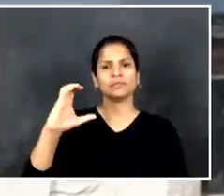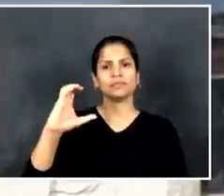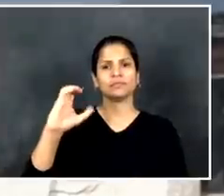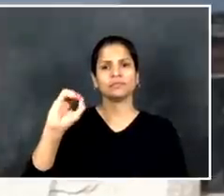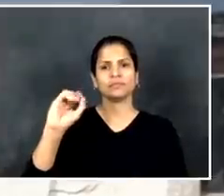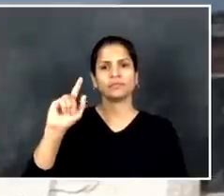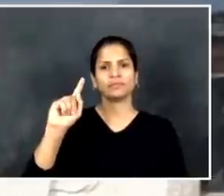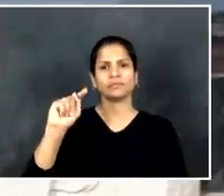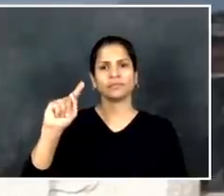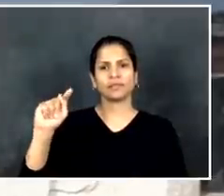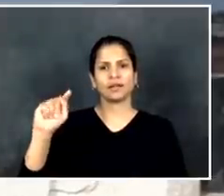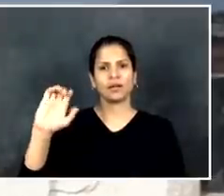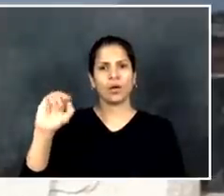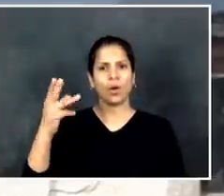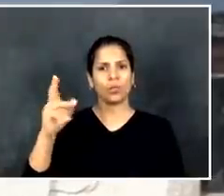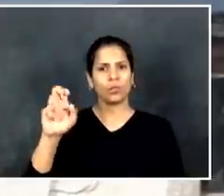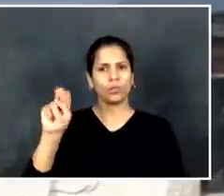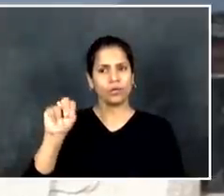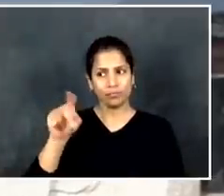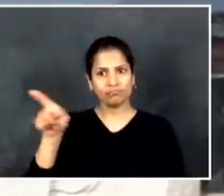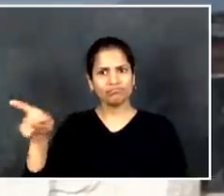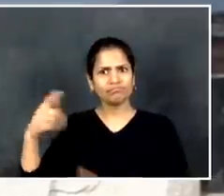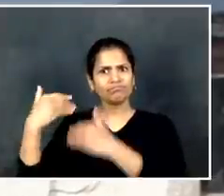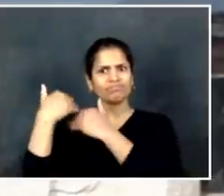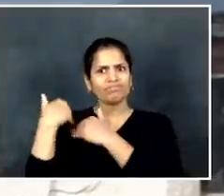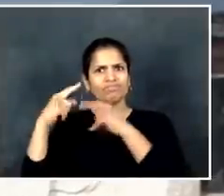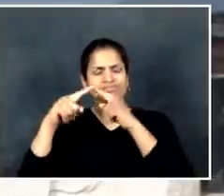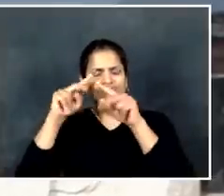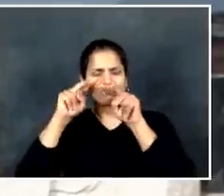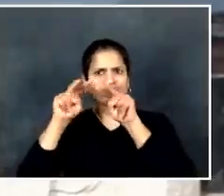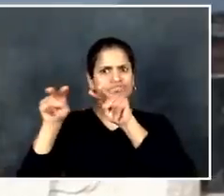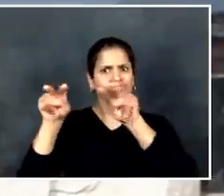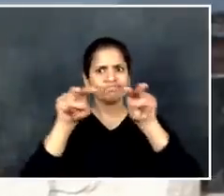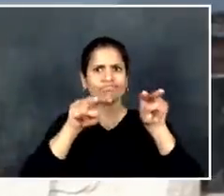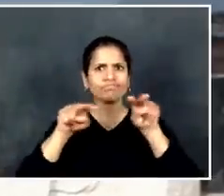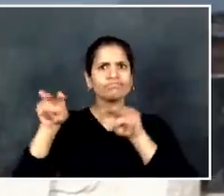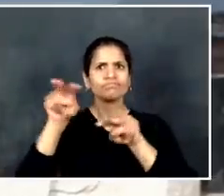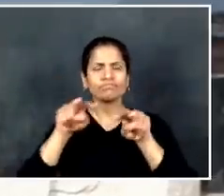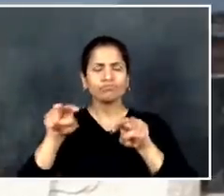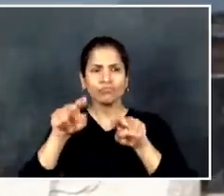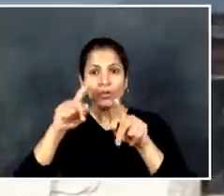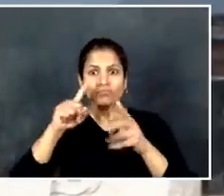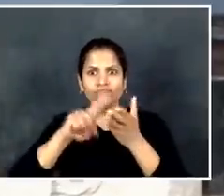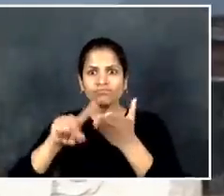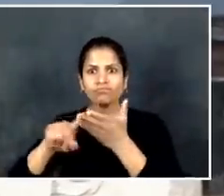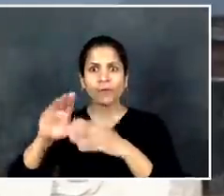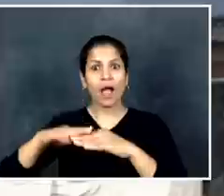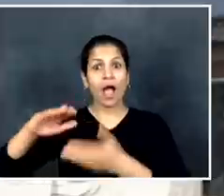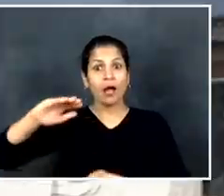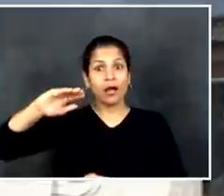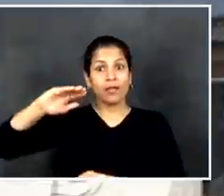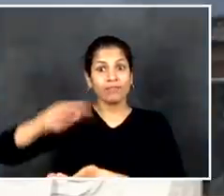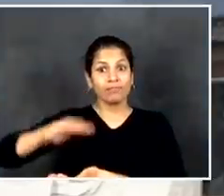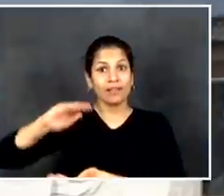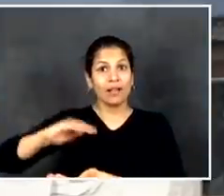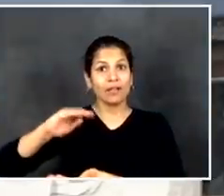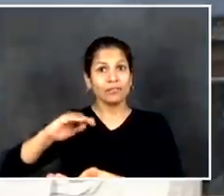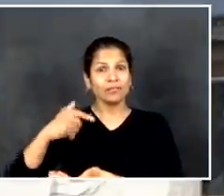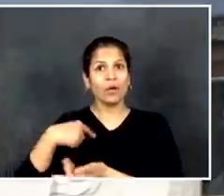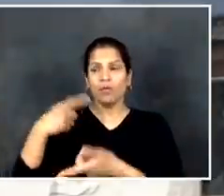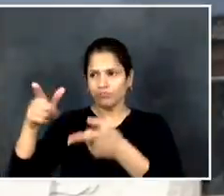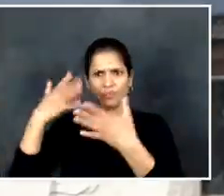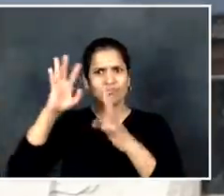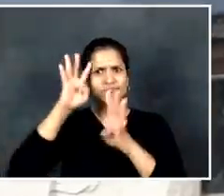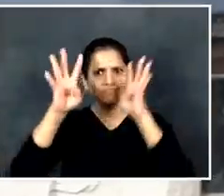What an amazing spirit, how much creativity he and his colleagues had, but that will to get it done and that